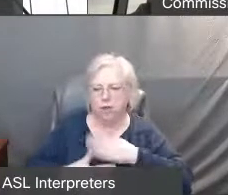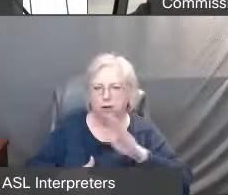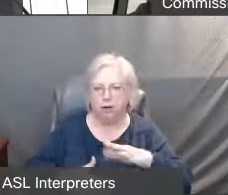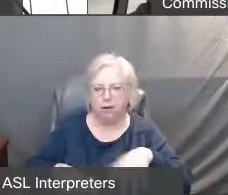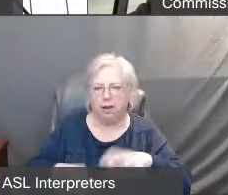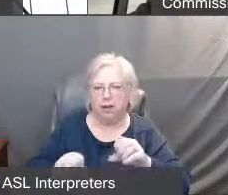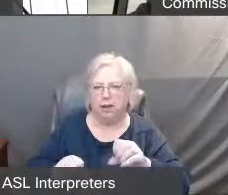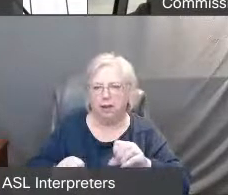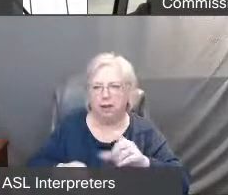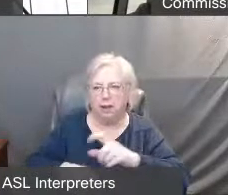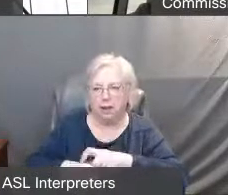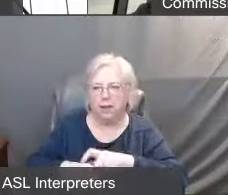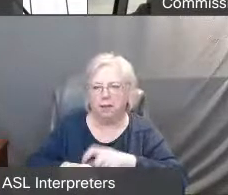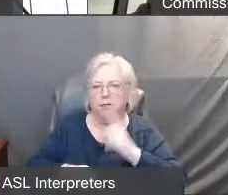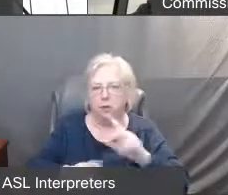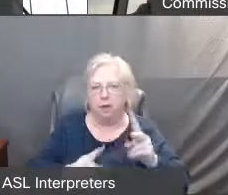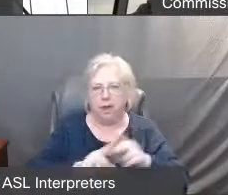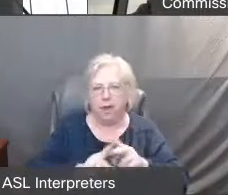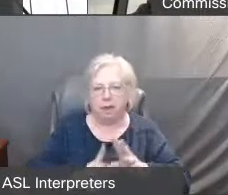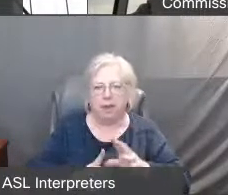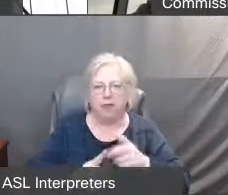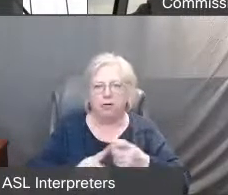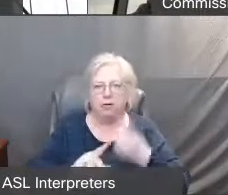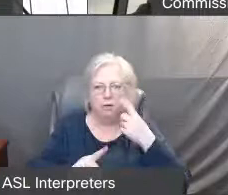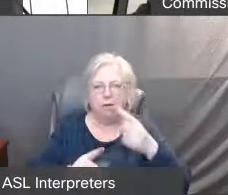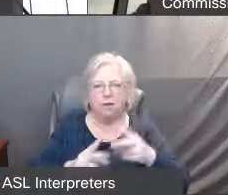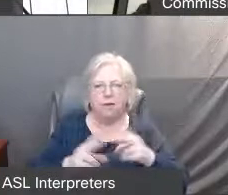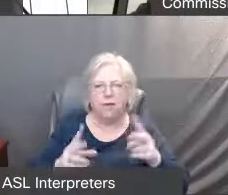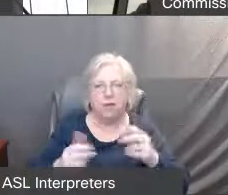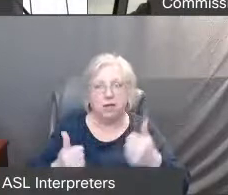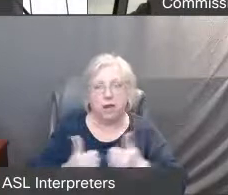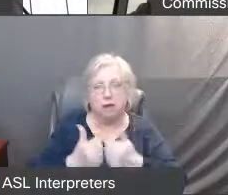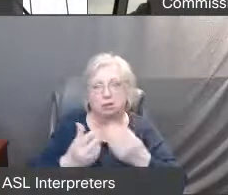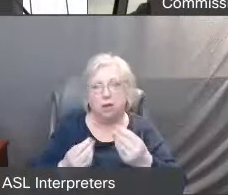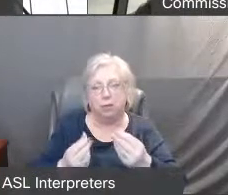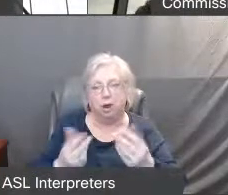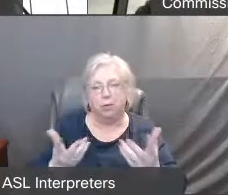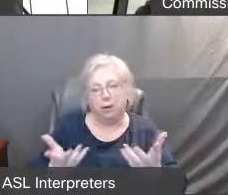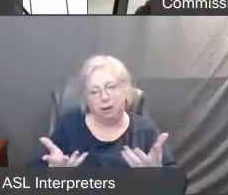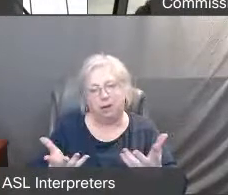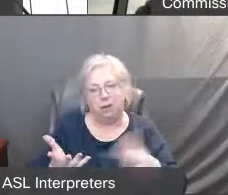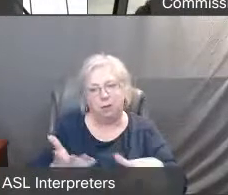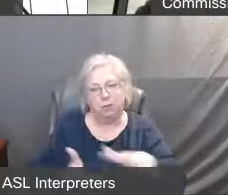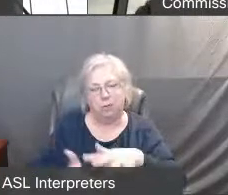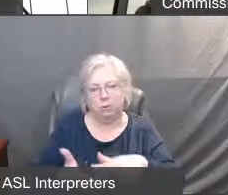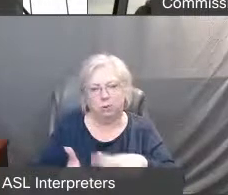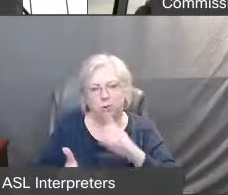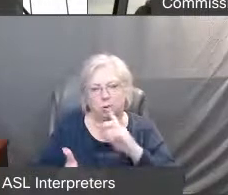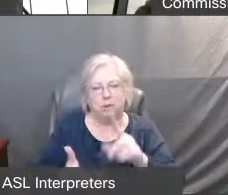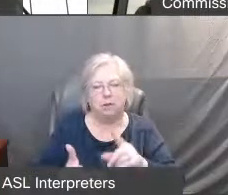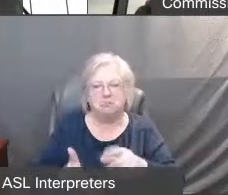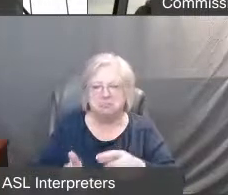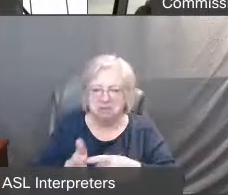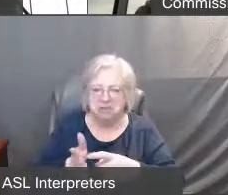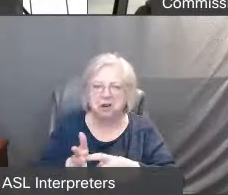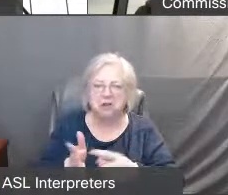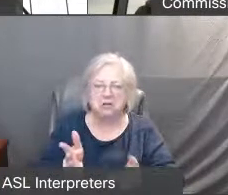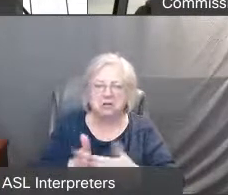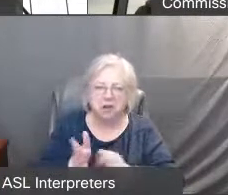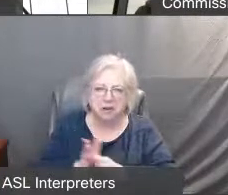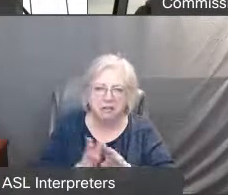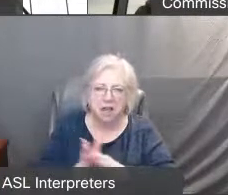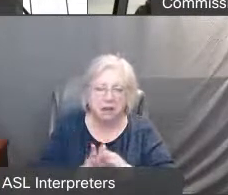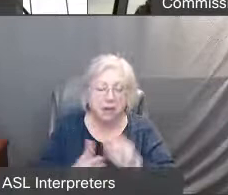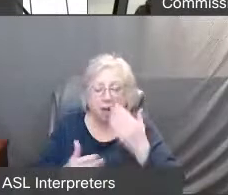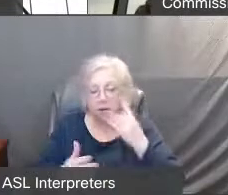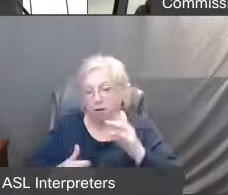taking time for the application for a very challenging property, which is deserving of redevelopment. I don't know if it'll be this one or nothing.